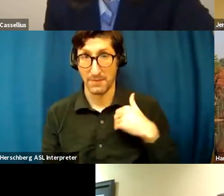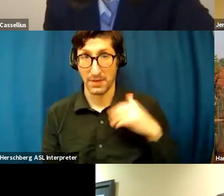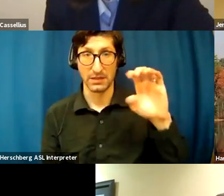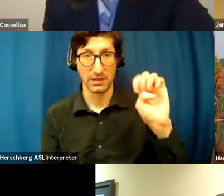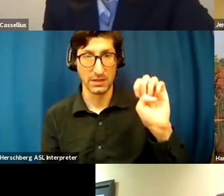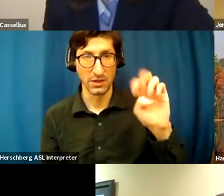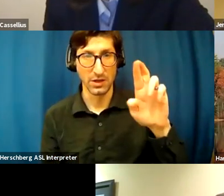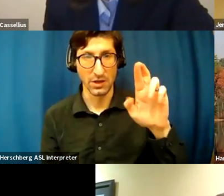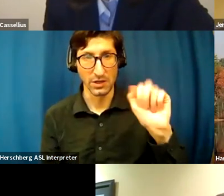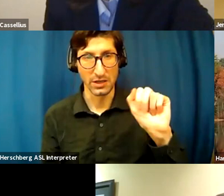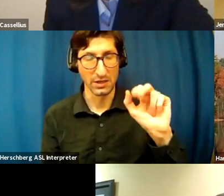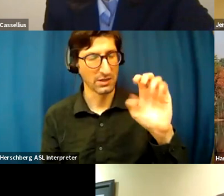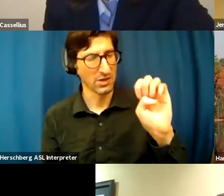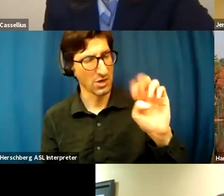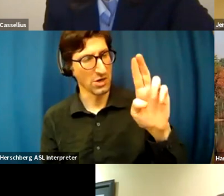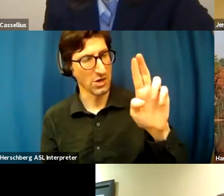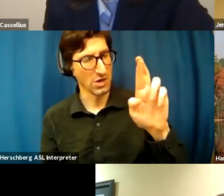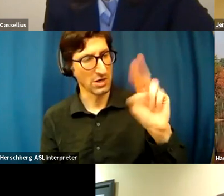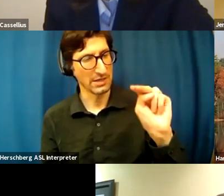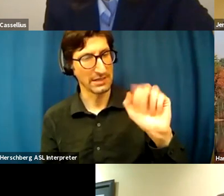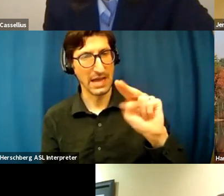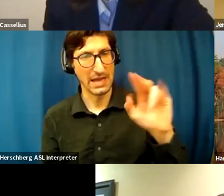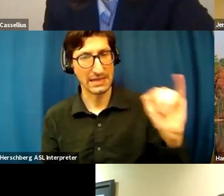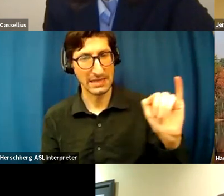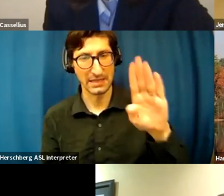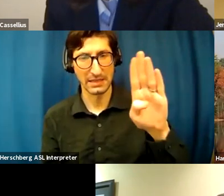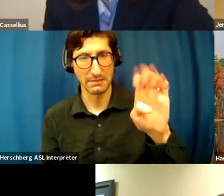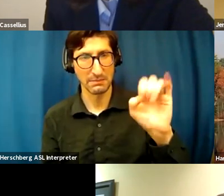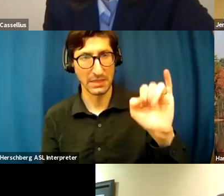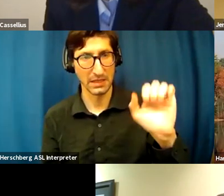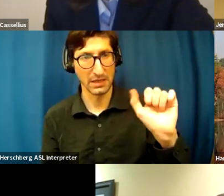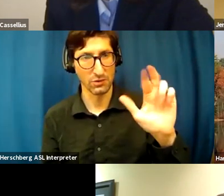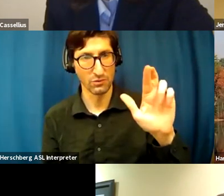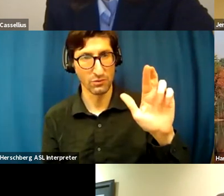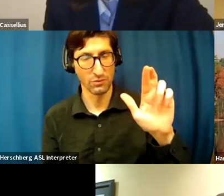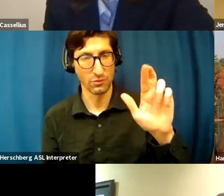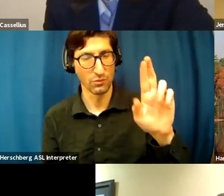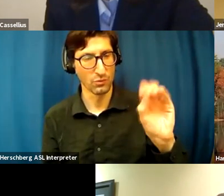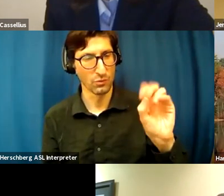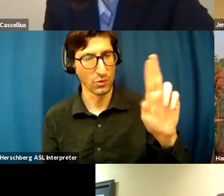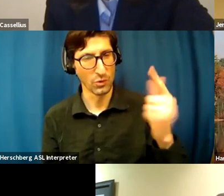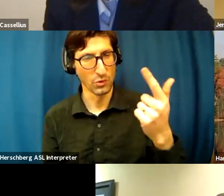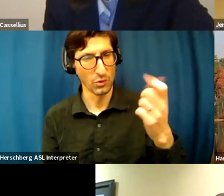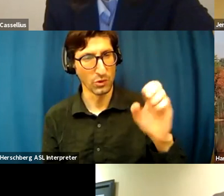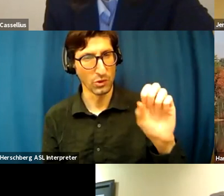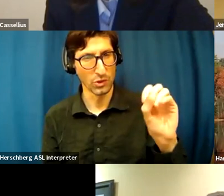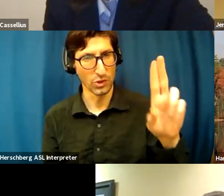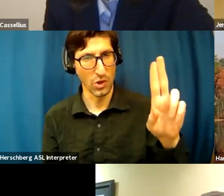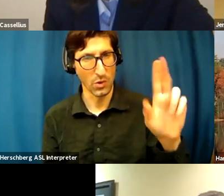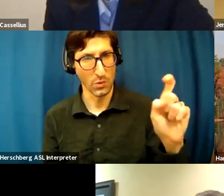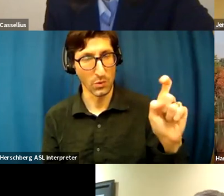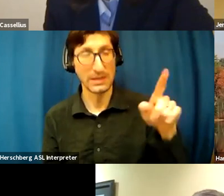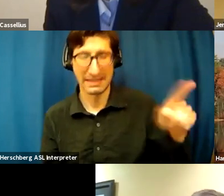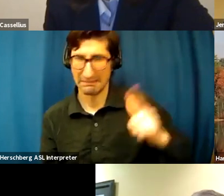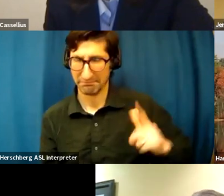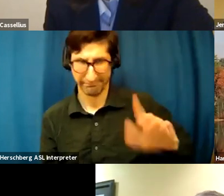Hernani D'Arujo to join us on this team. Mr. D'Arujo is a lifelong resident of East